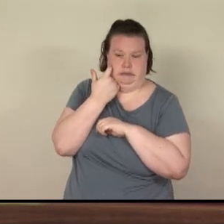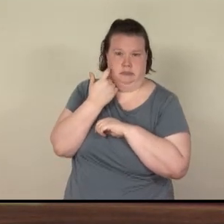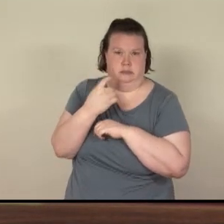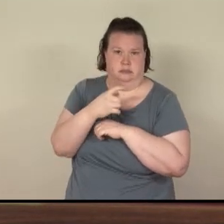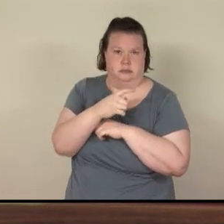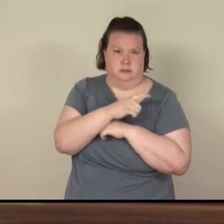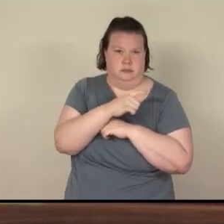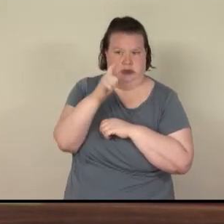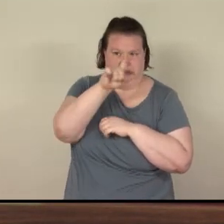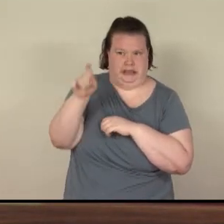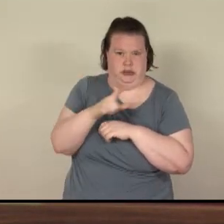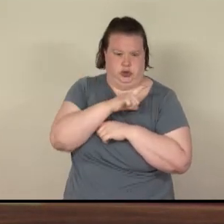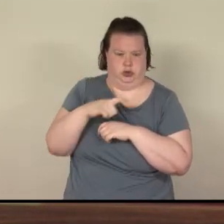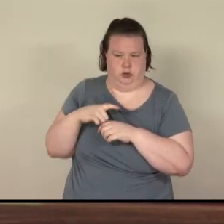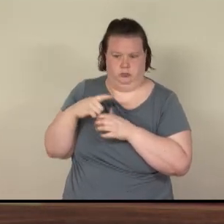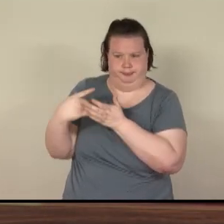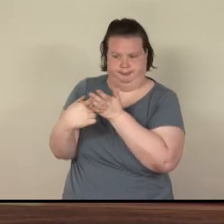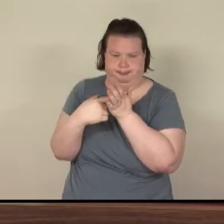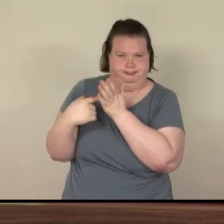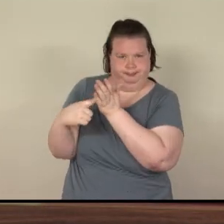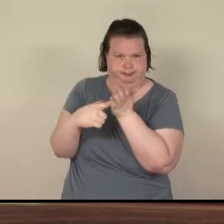that